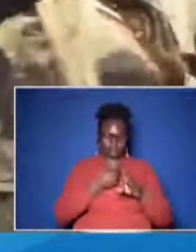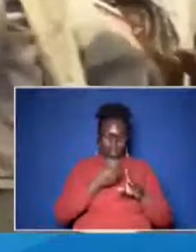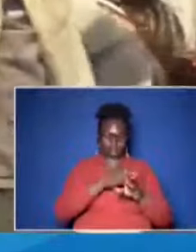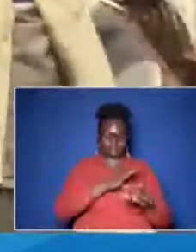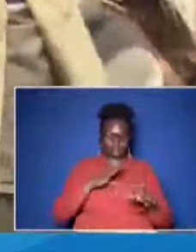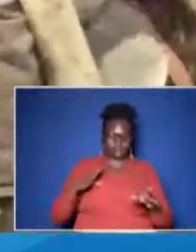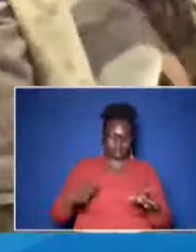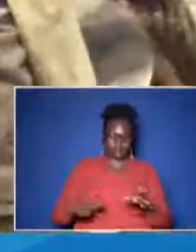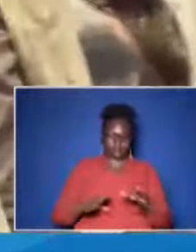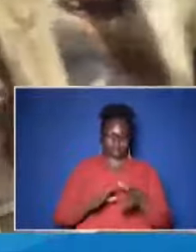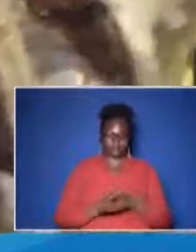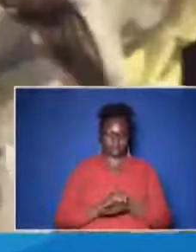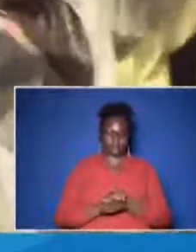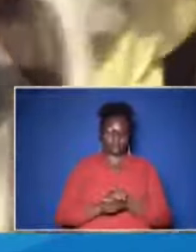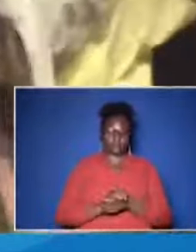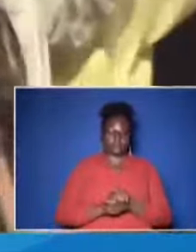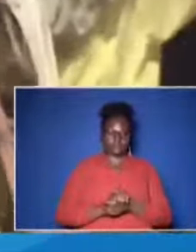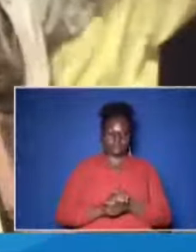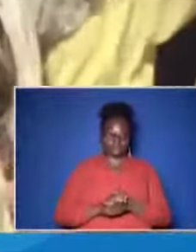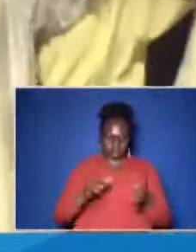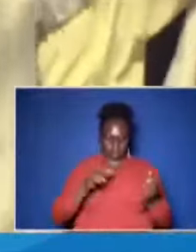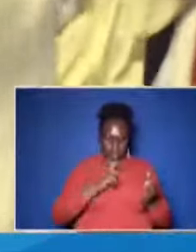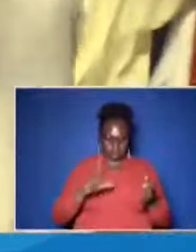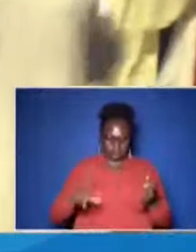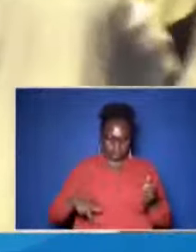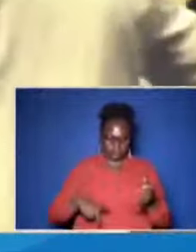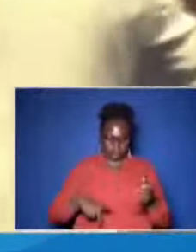visit them them